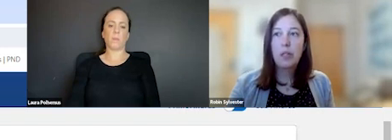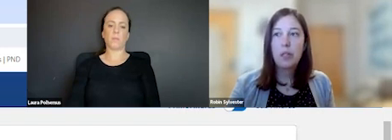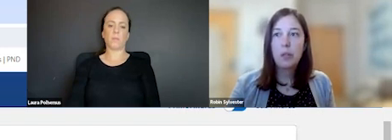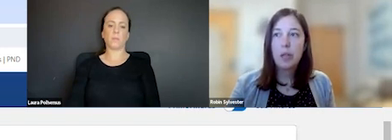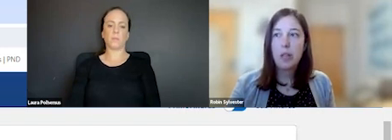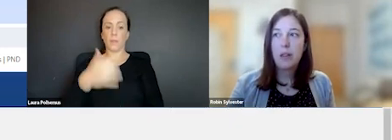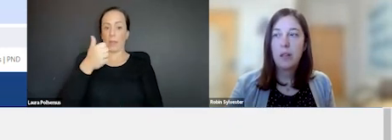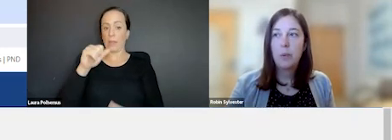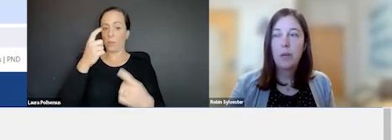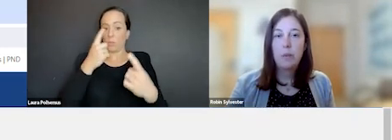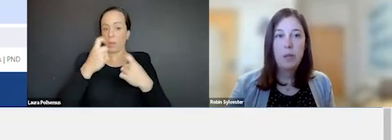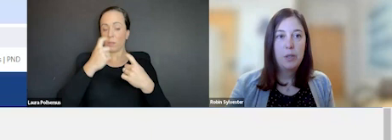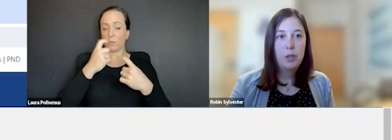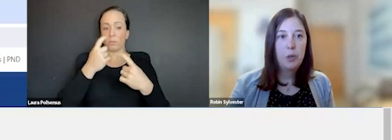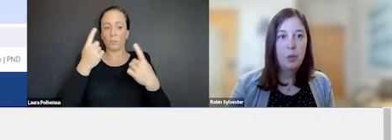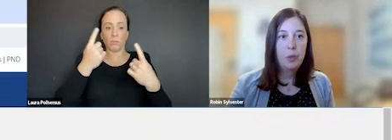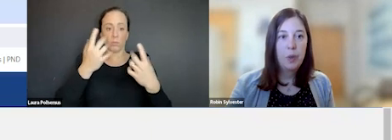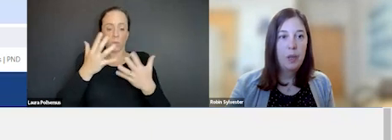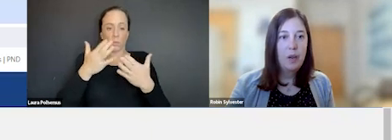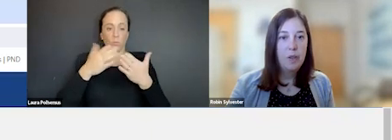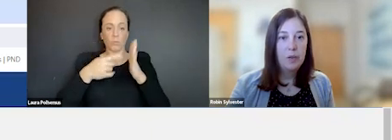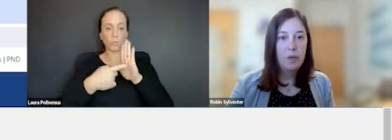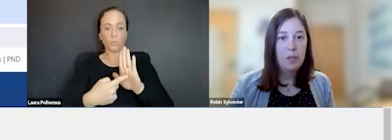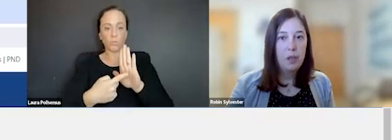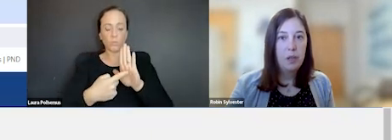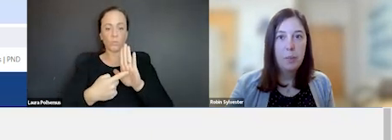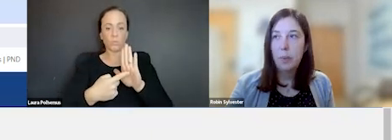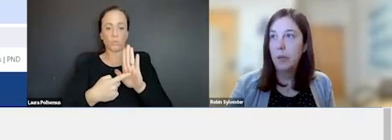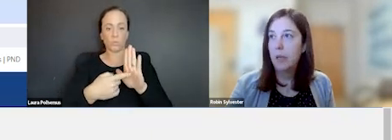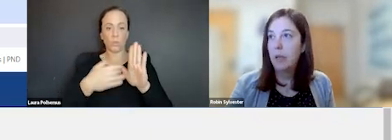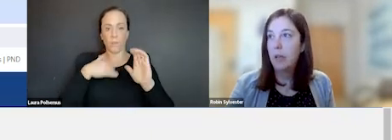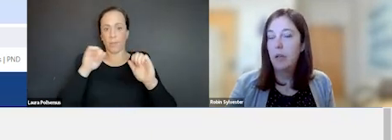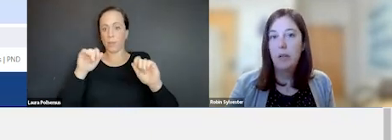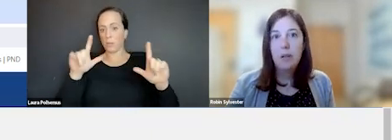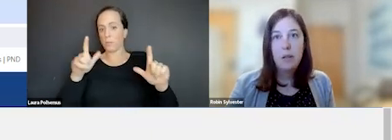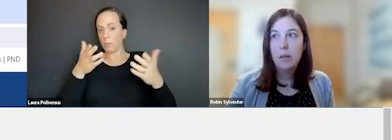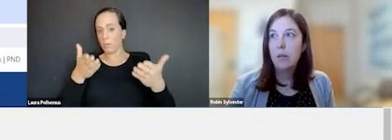Any questions or anything that you would like me to show you while I have the screen share up?